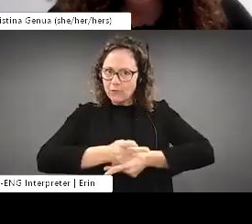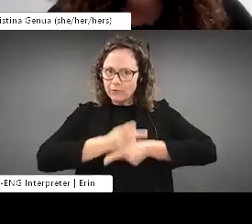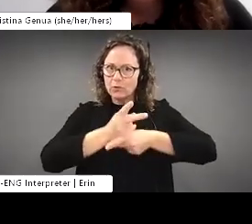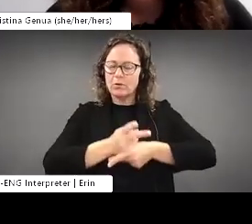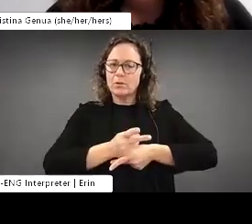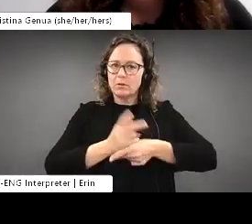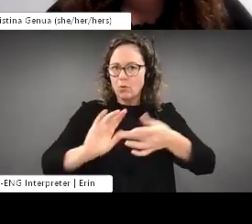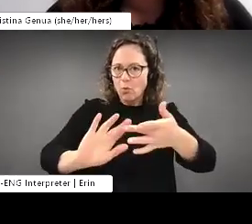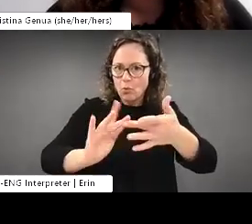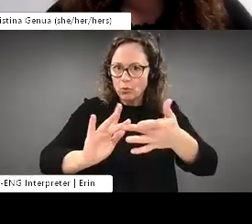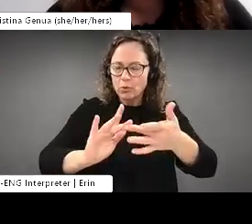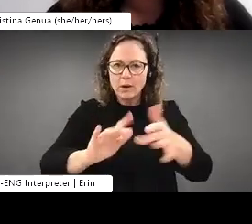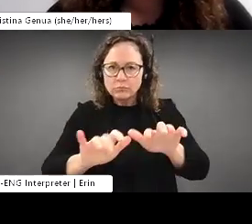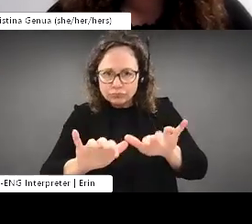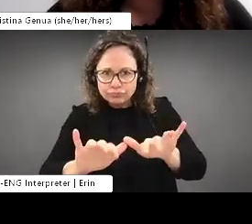banking, um,